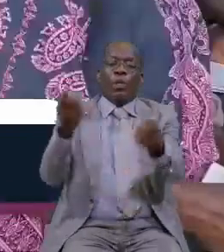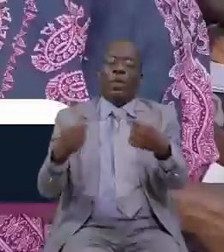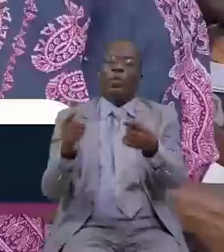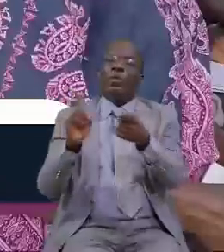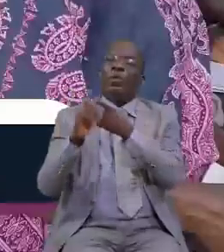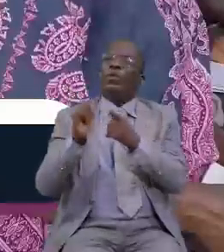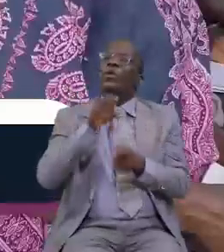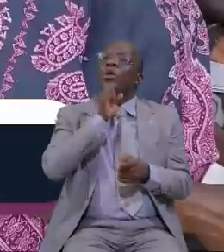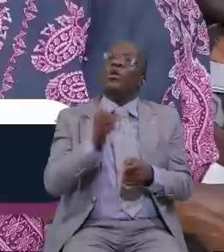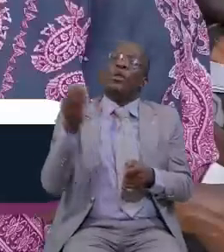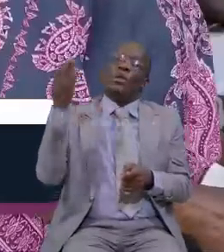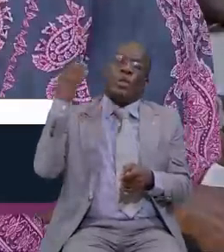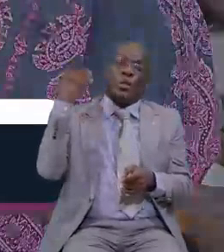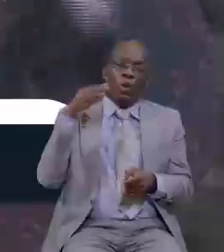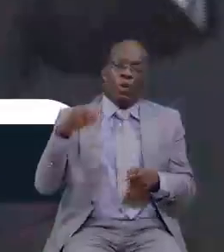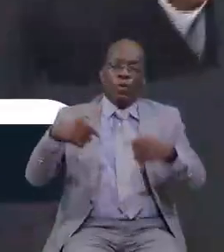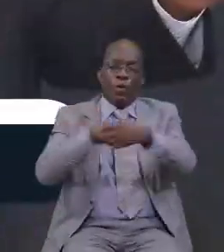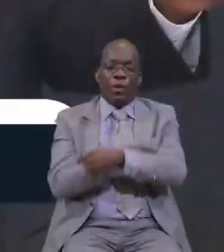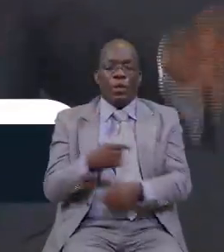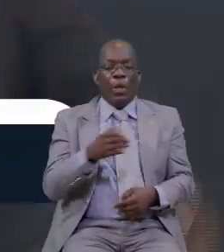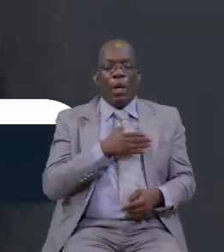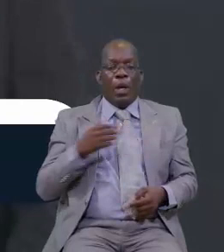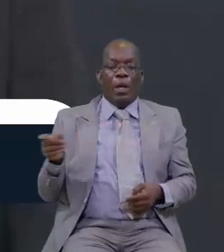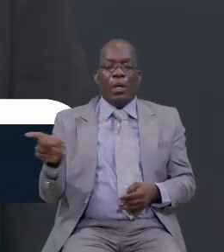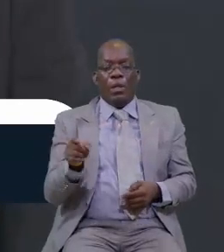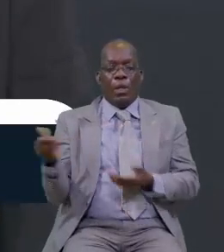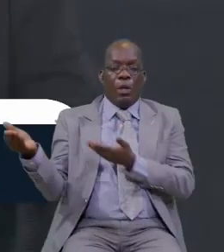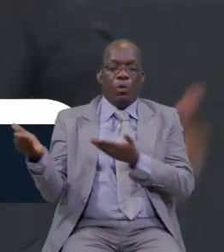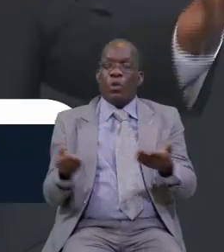and he brought him, the Son of Man,